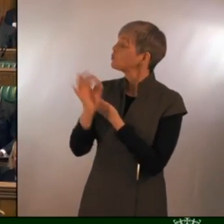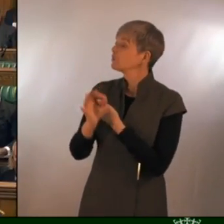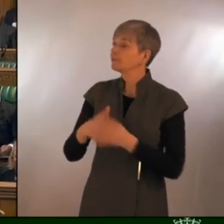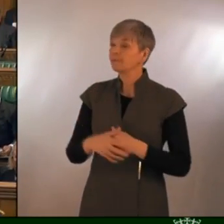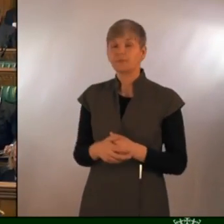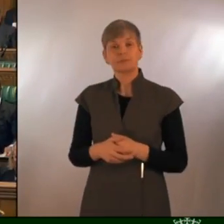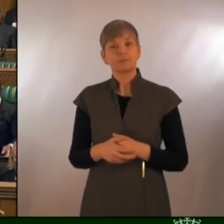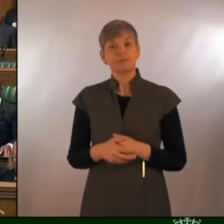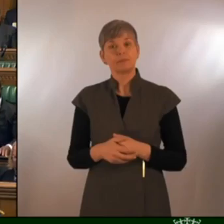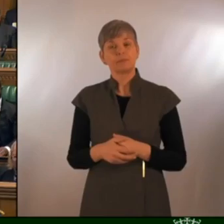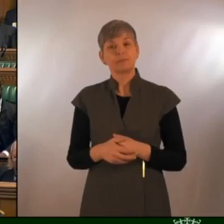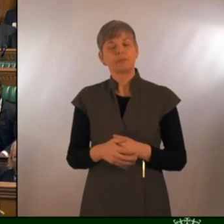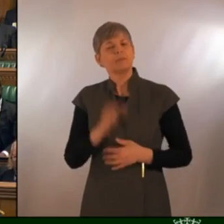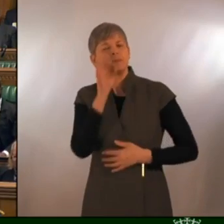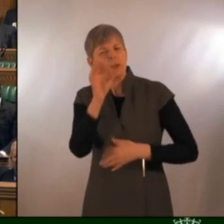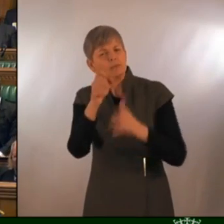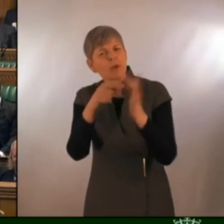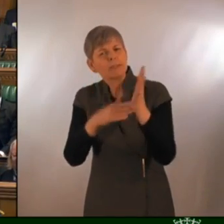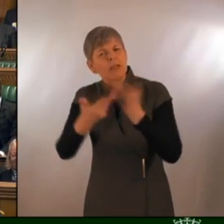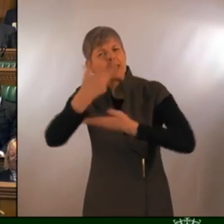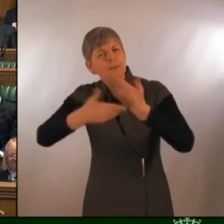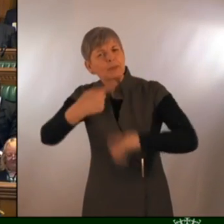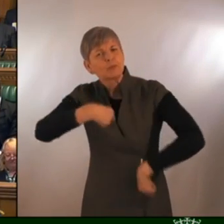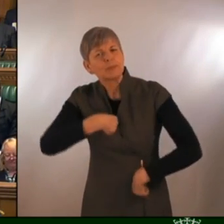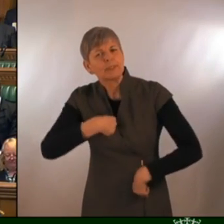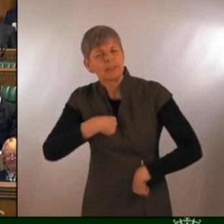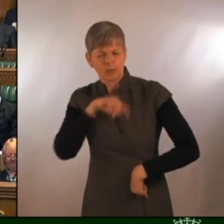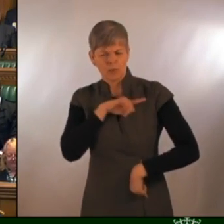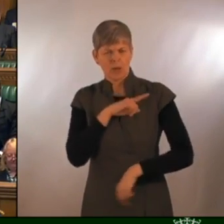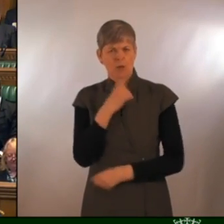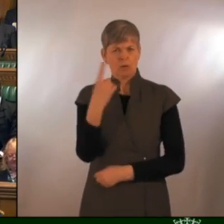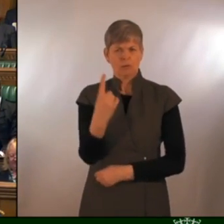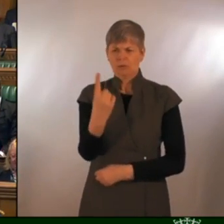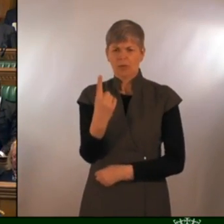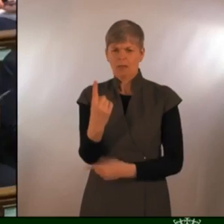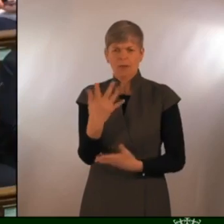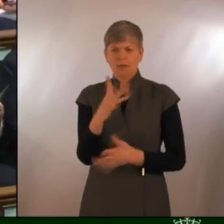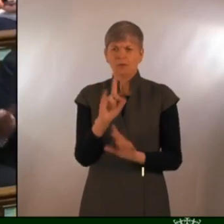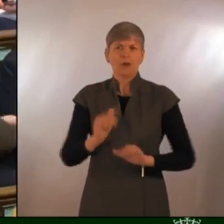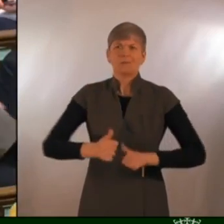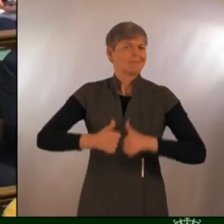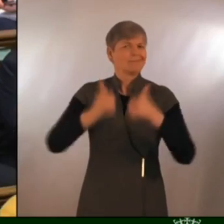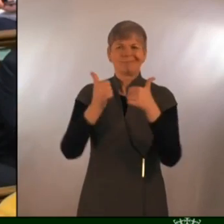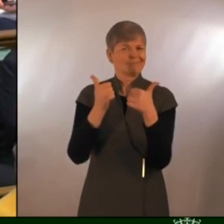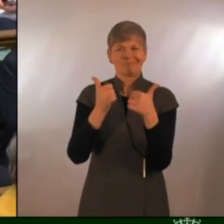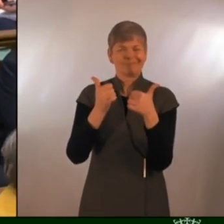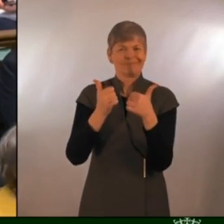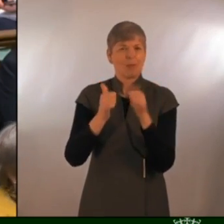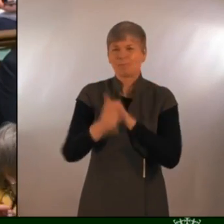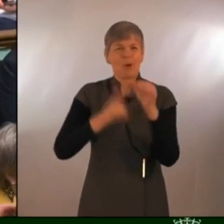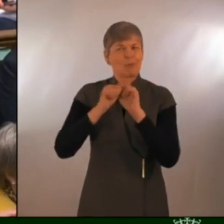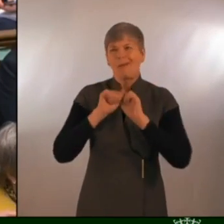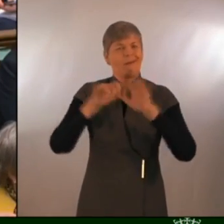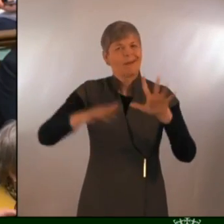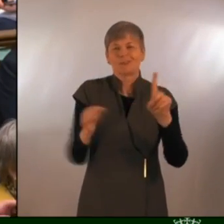Prime Minister explain to me why he is so singularly unpopular in Scotland? He's lost half the Scottish MPs.